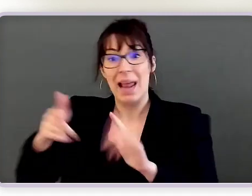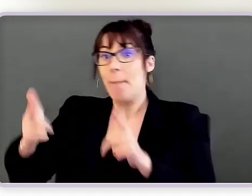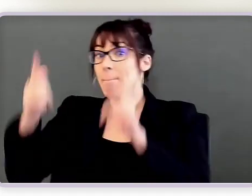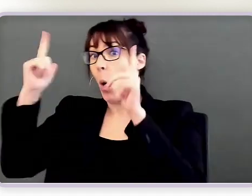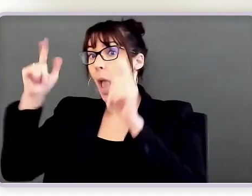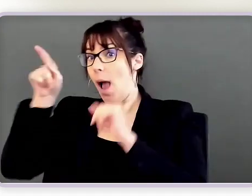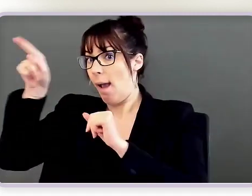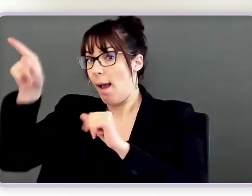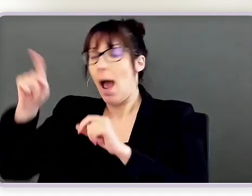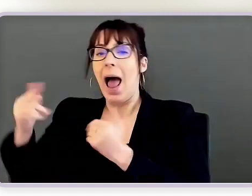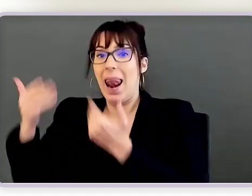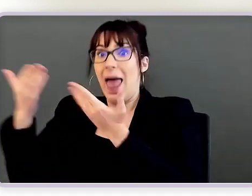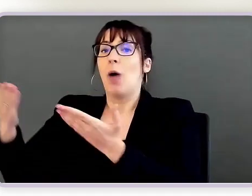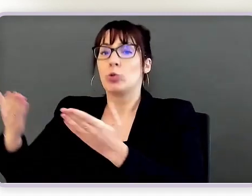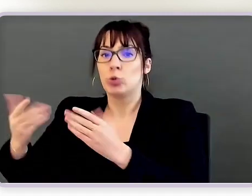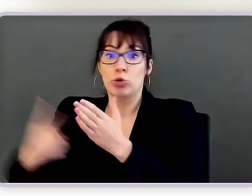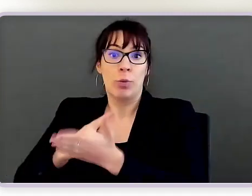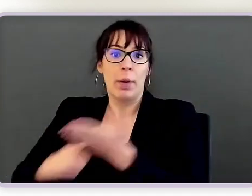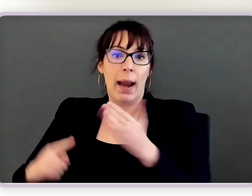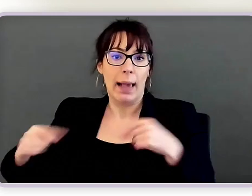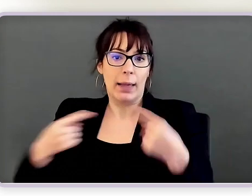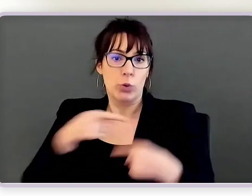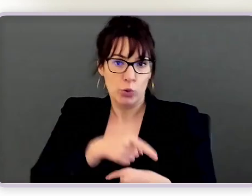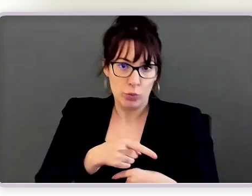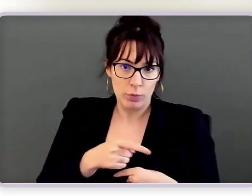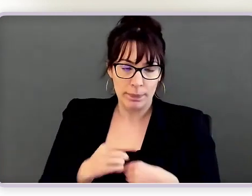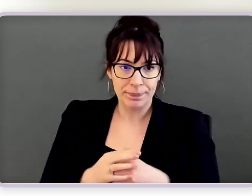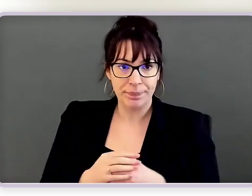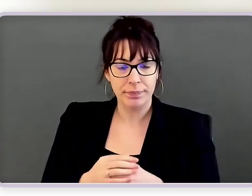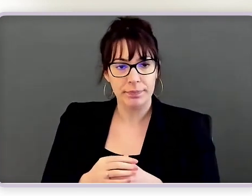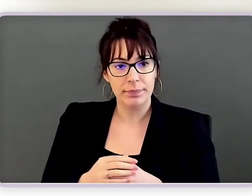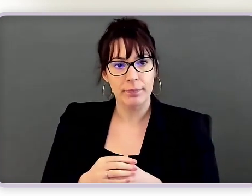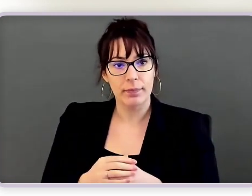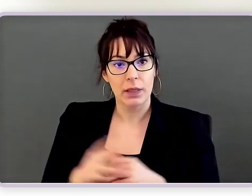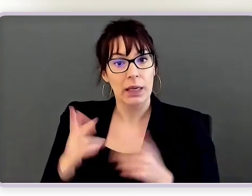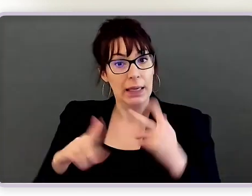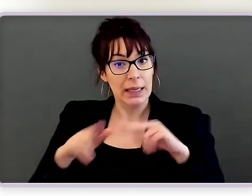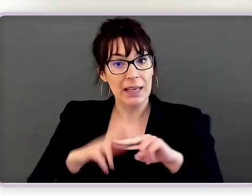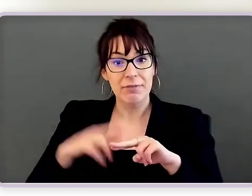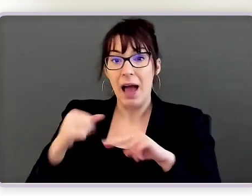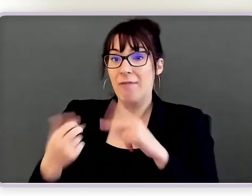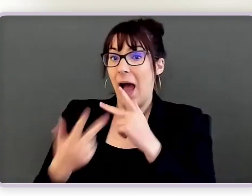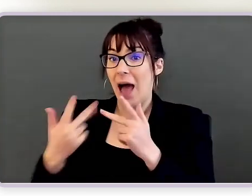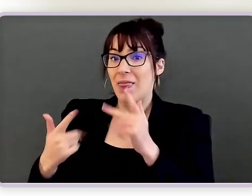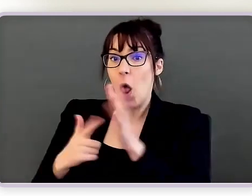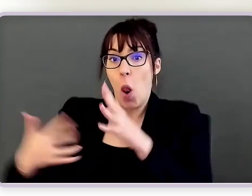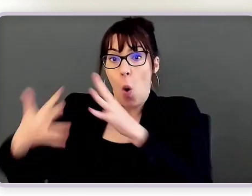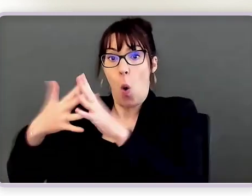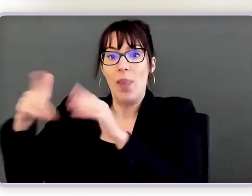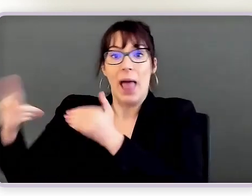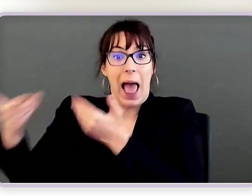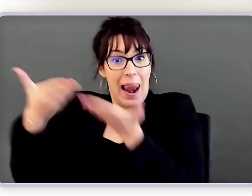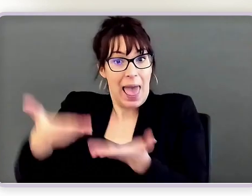list. When there's another law that allows discrimination, and for example, the NDIA